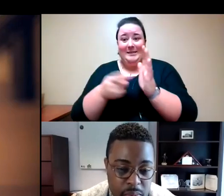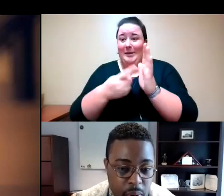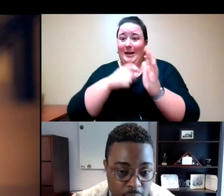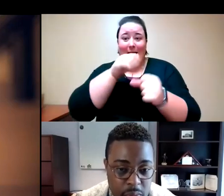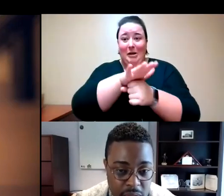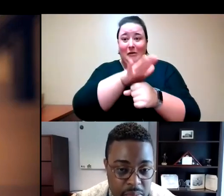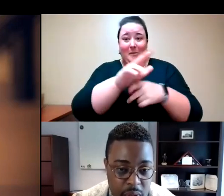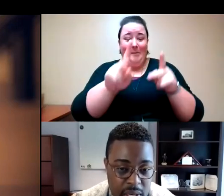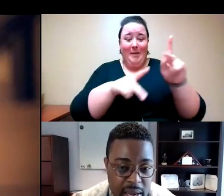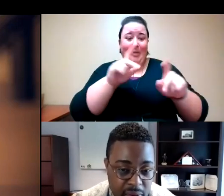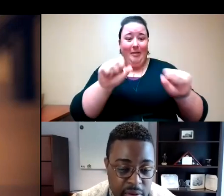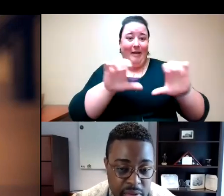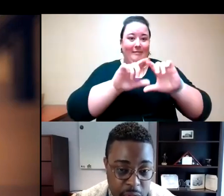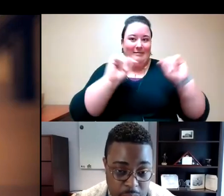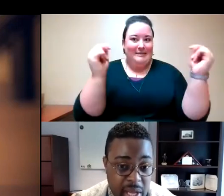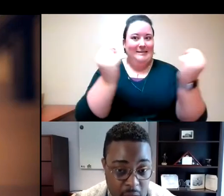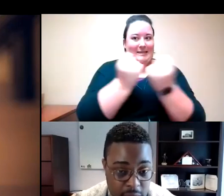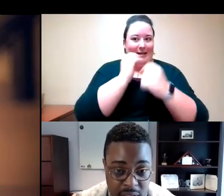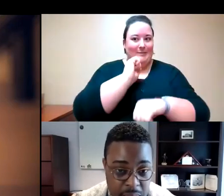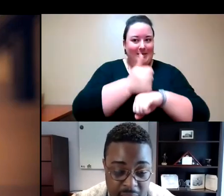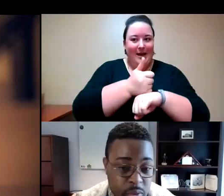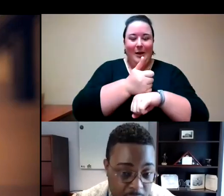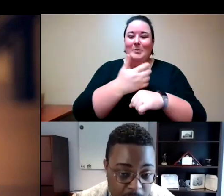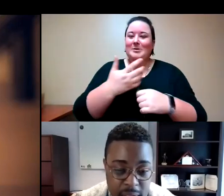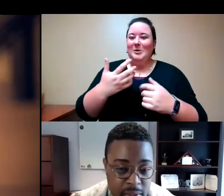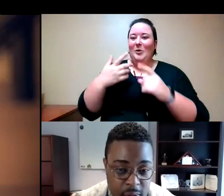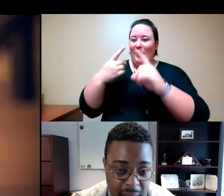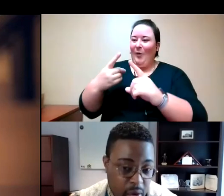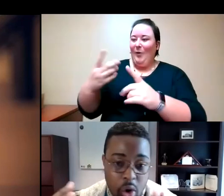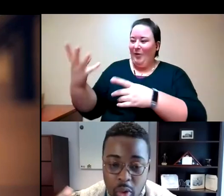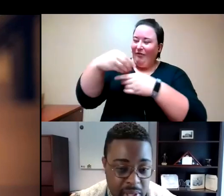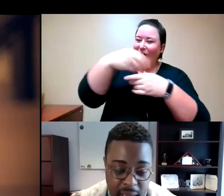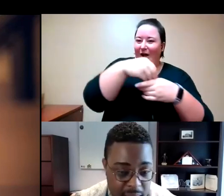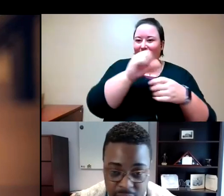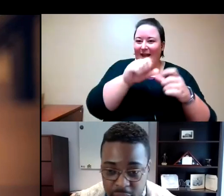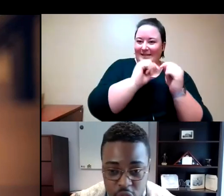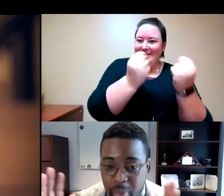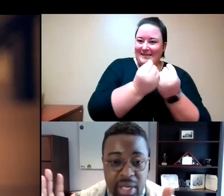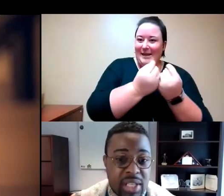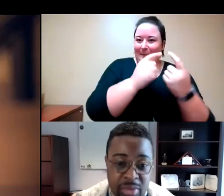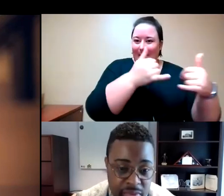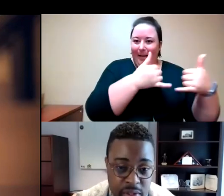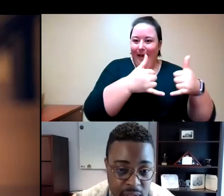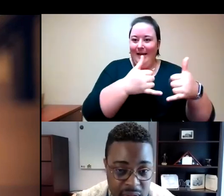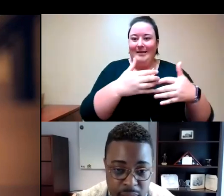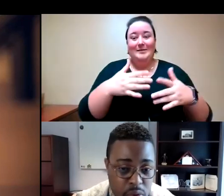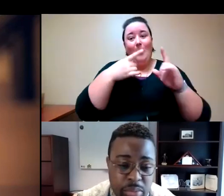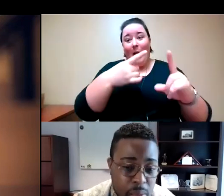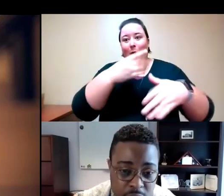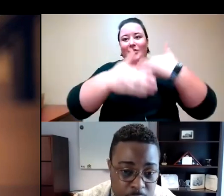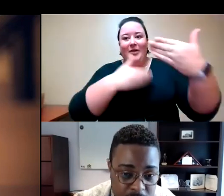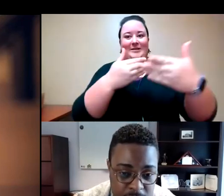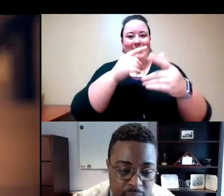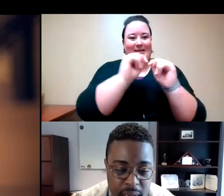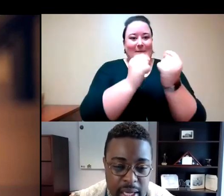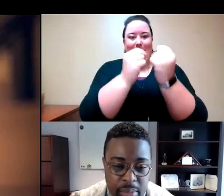we partner with the community to then have other individuals play on our team as well. So my goal would be to have so many teams eventually that we have